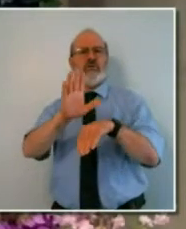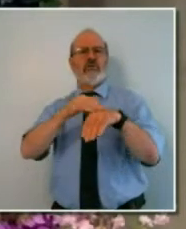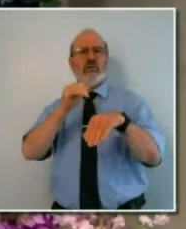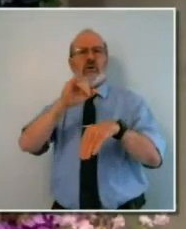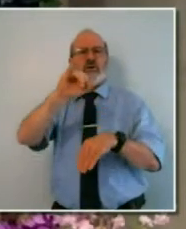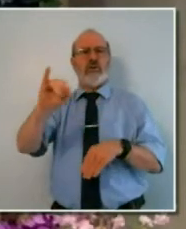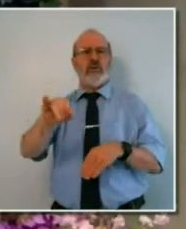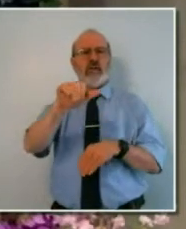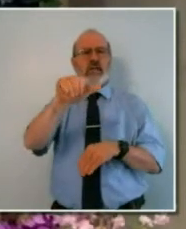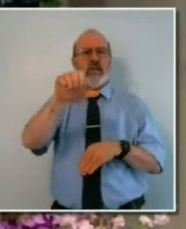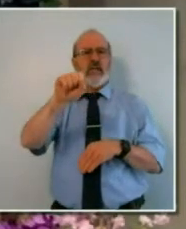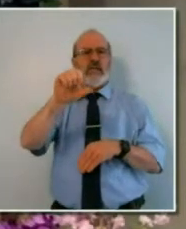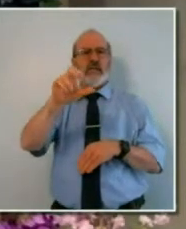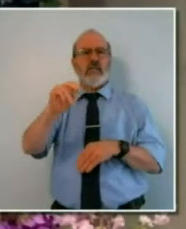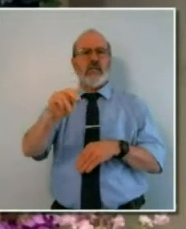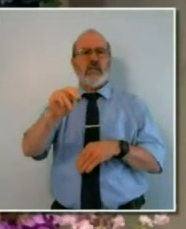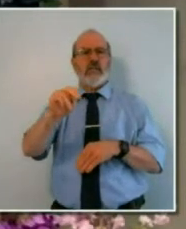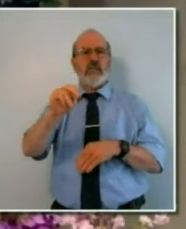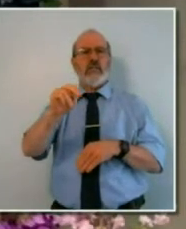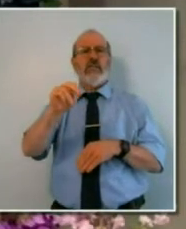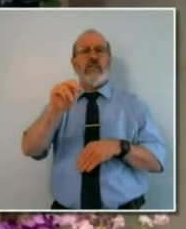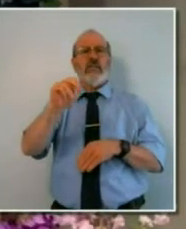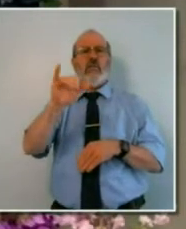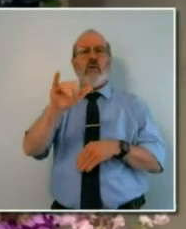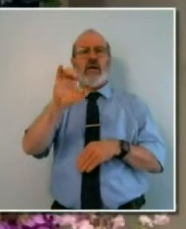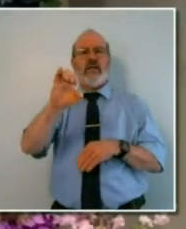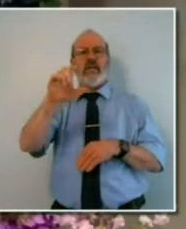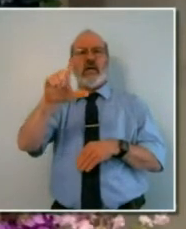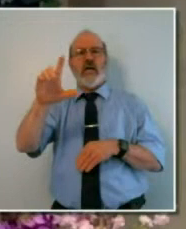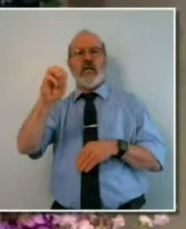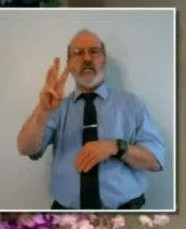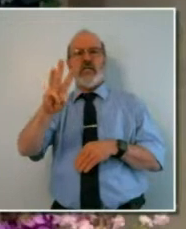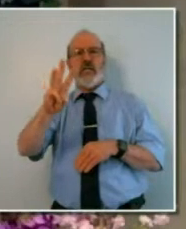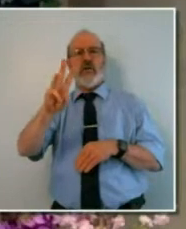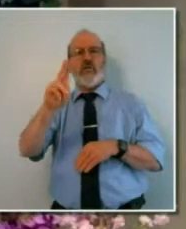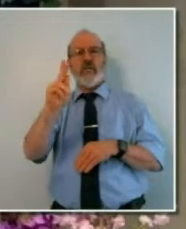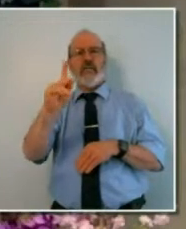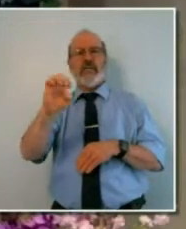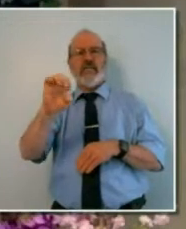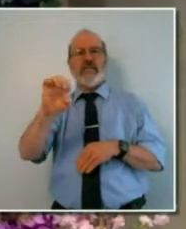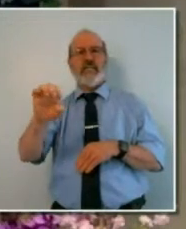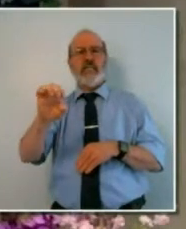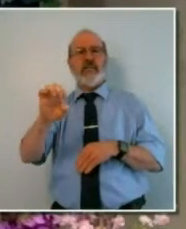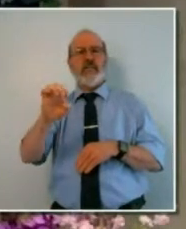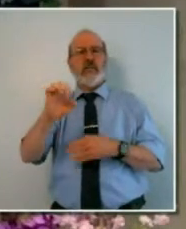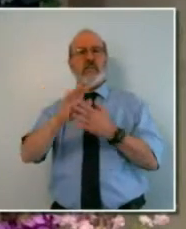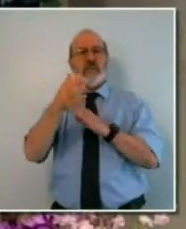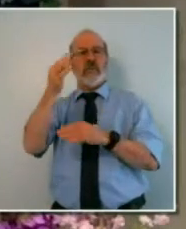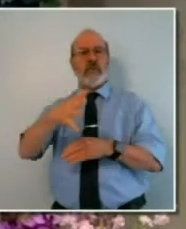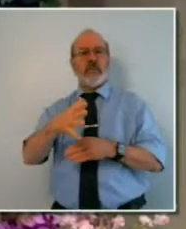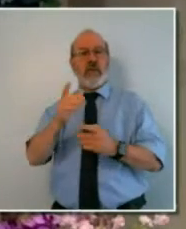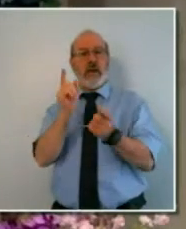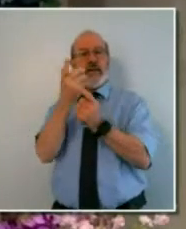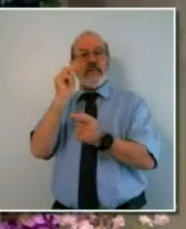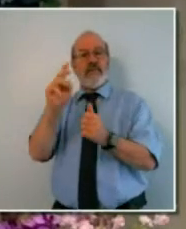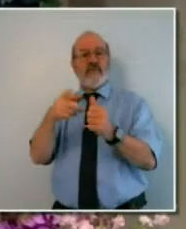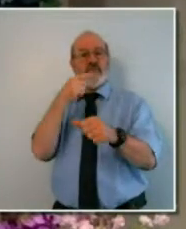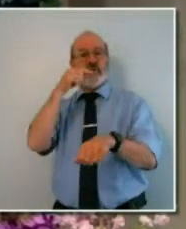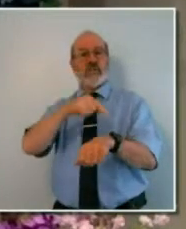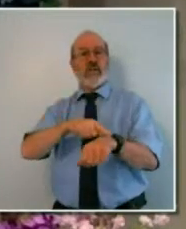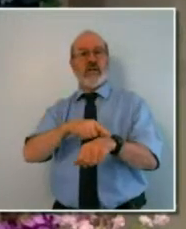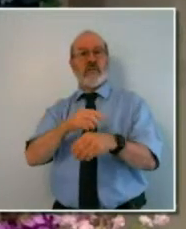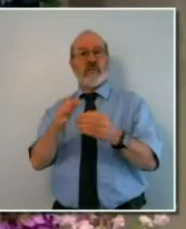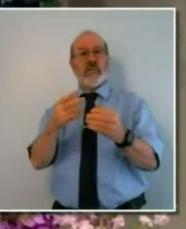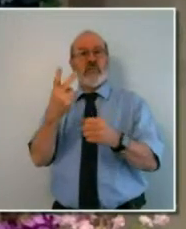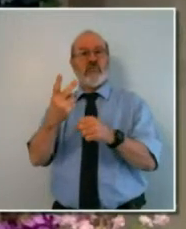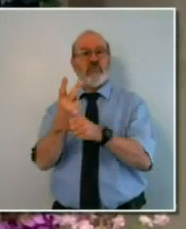Jason Yellowknee to come and be their pastor. I met Jason for the first time almost 2 years ago